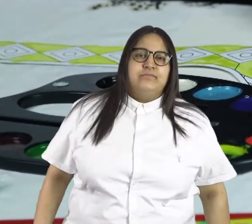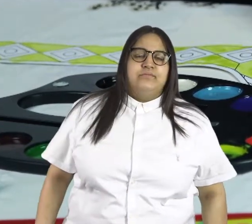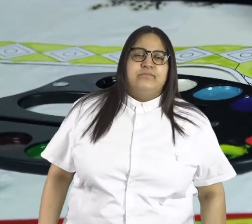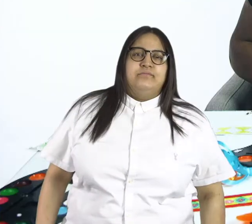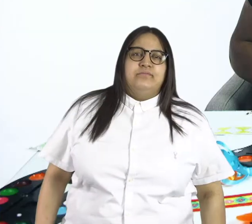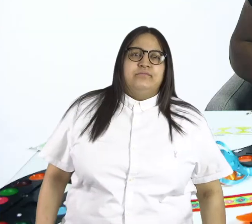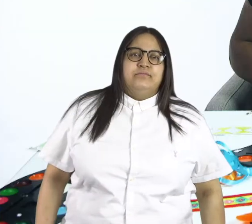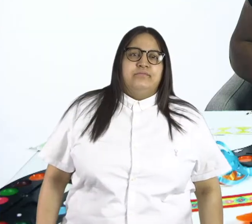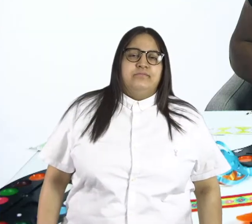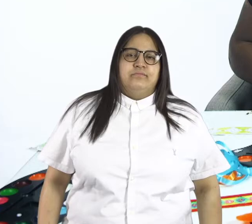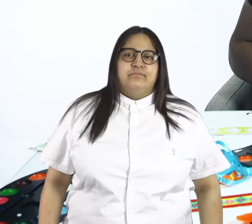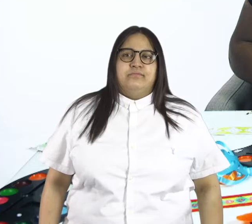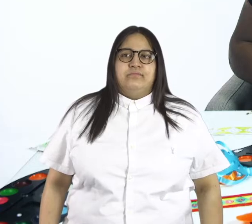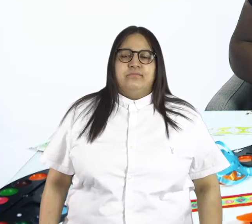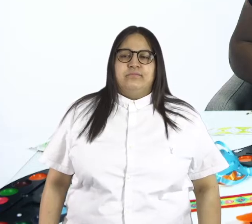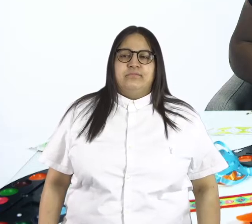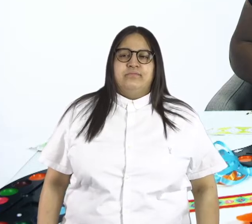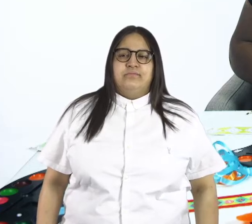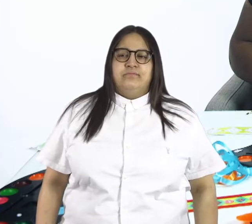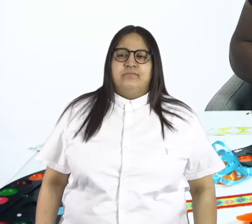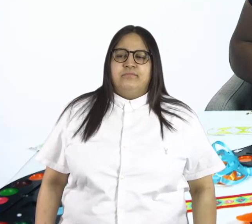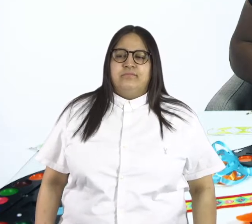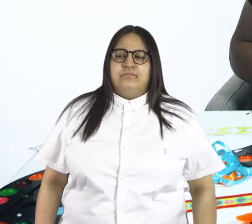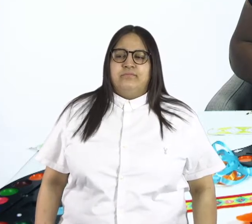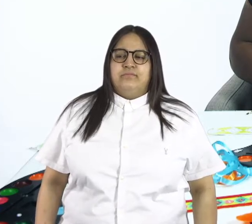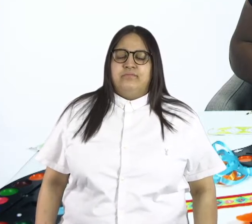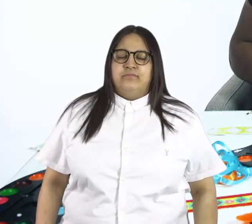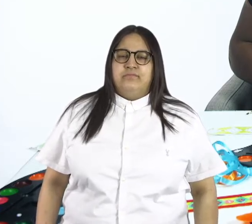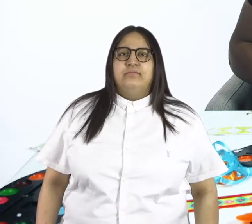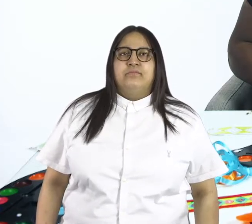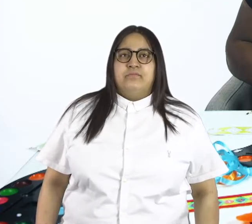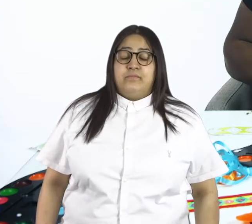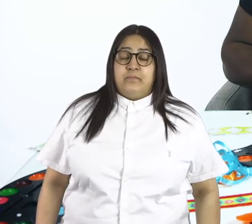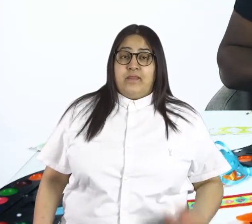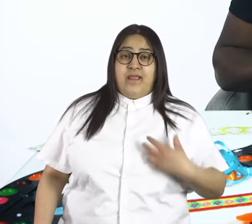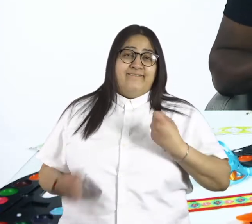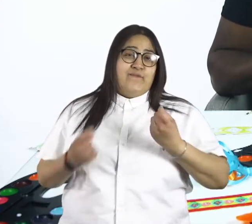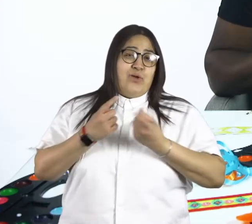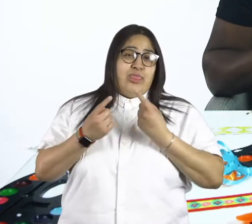In the original one of this headpiece that I made, I didn't use